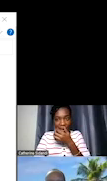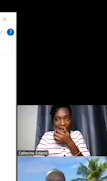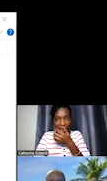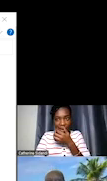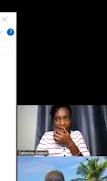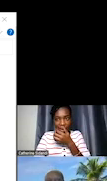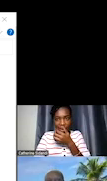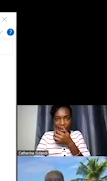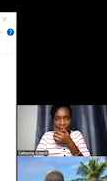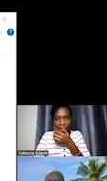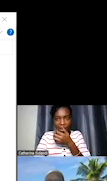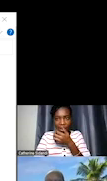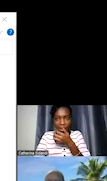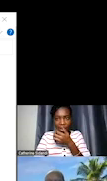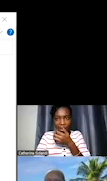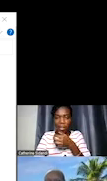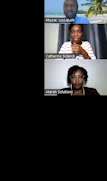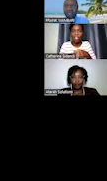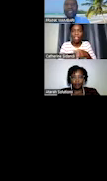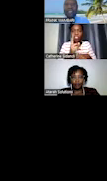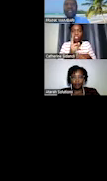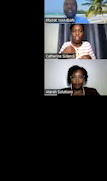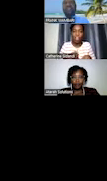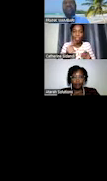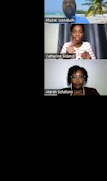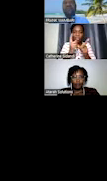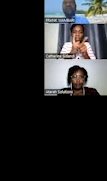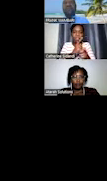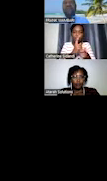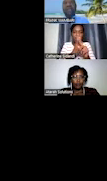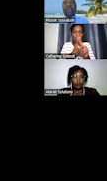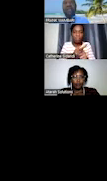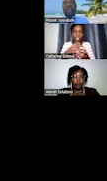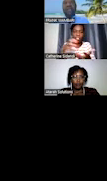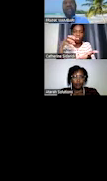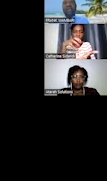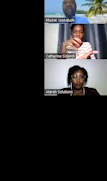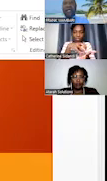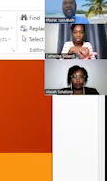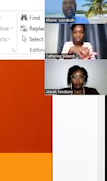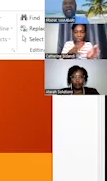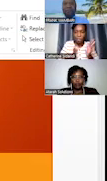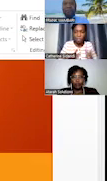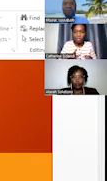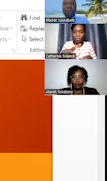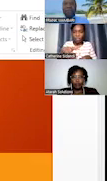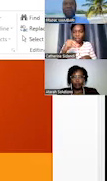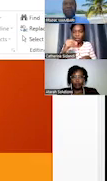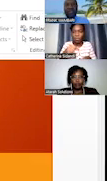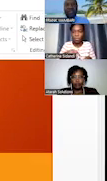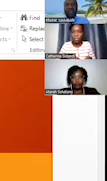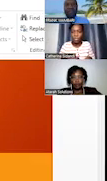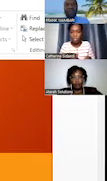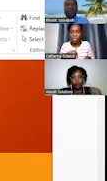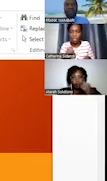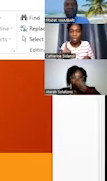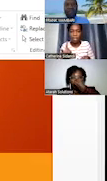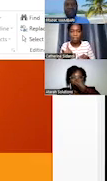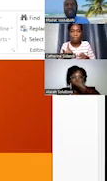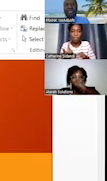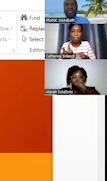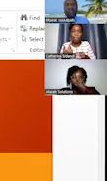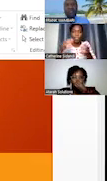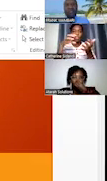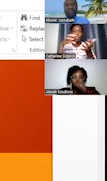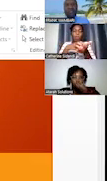So, so there are various situations whereby somebody has found himself or herself in a situation whereby